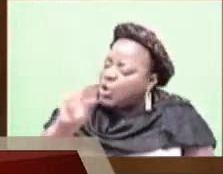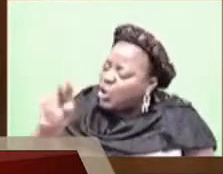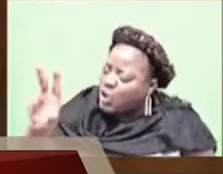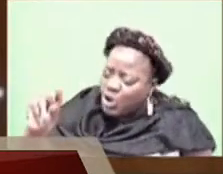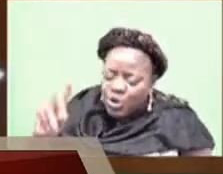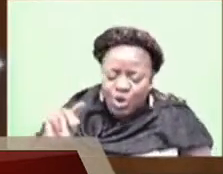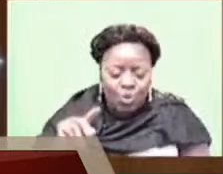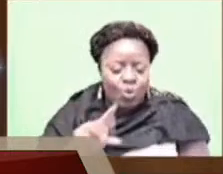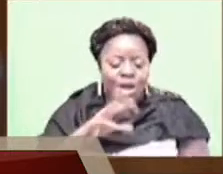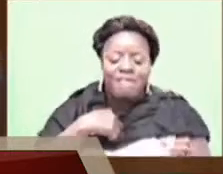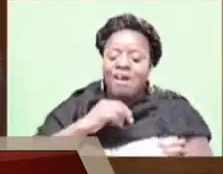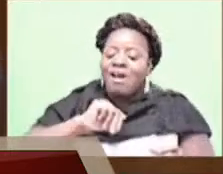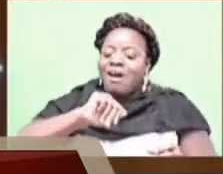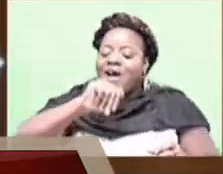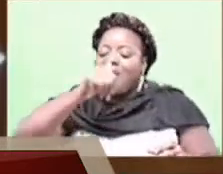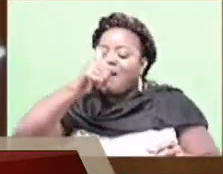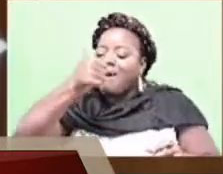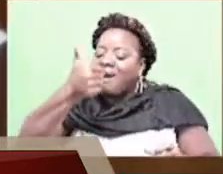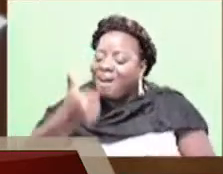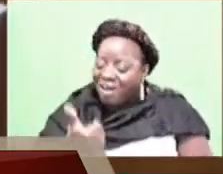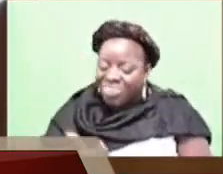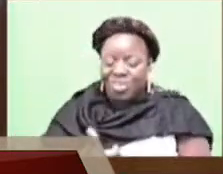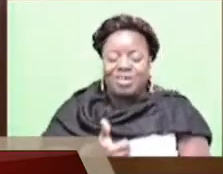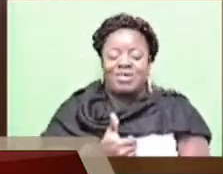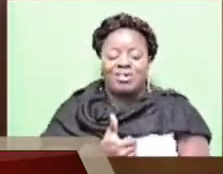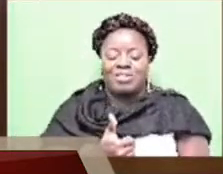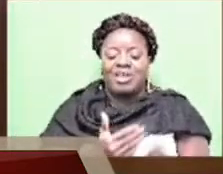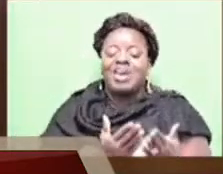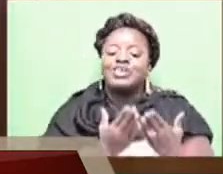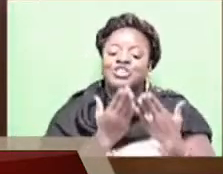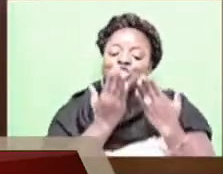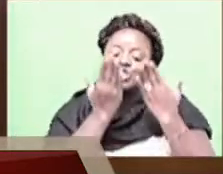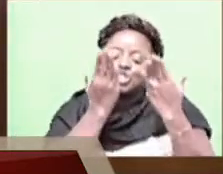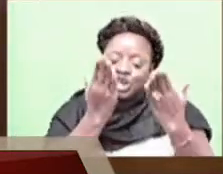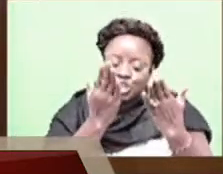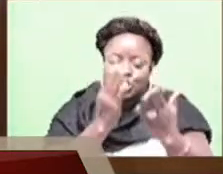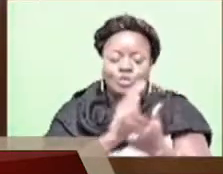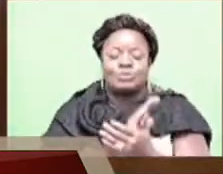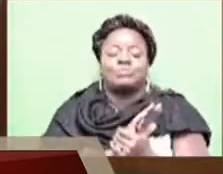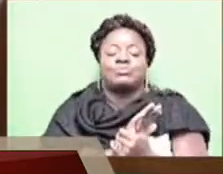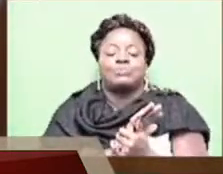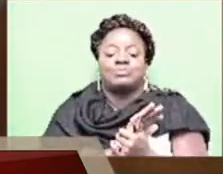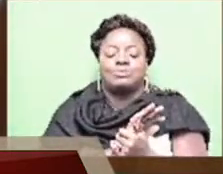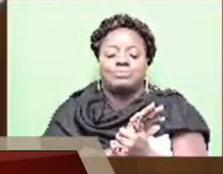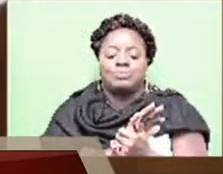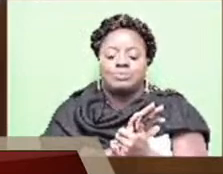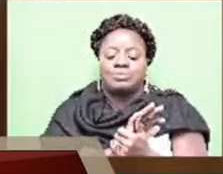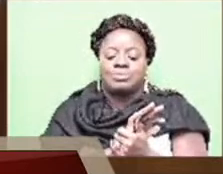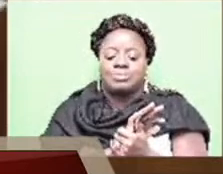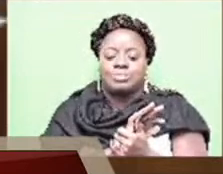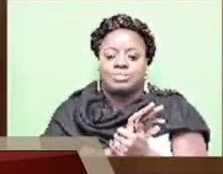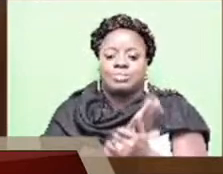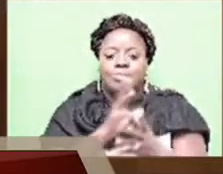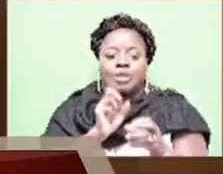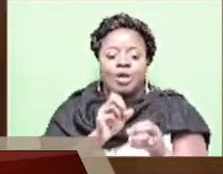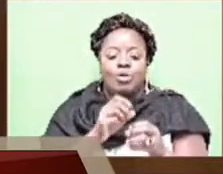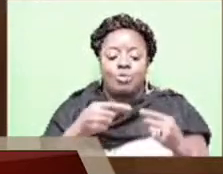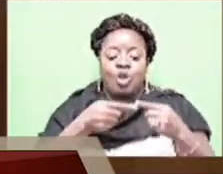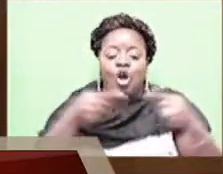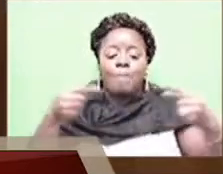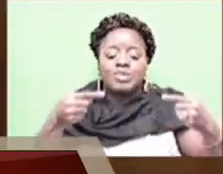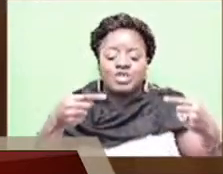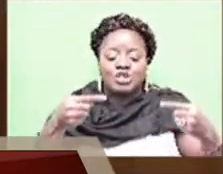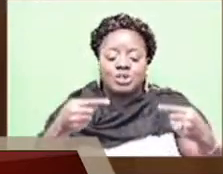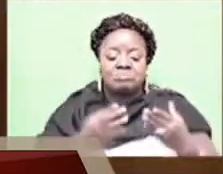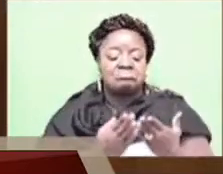court, etc. So, Madam Speaker, I certainly look forward to the contributions across the floor with the hope that we will get to committee